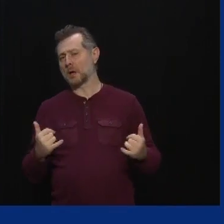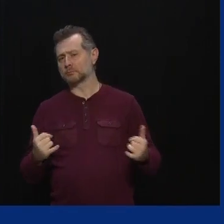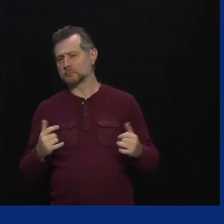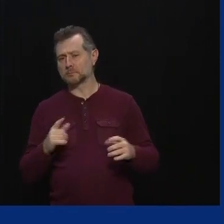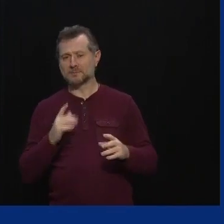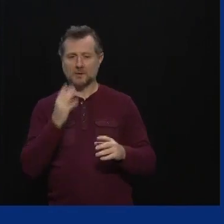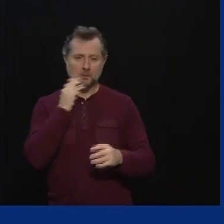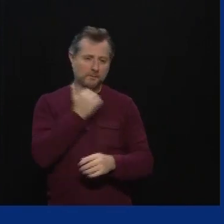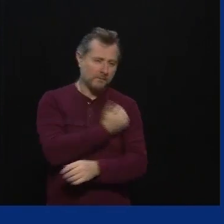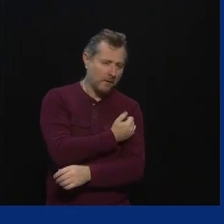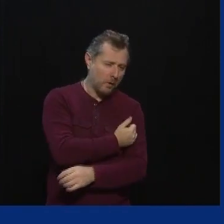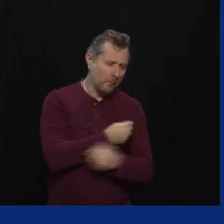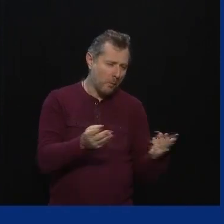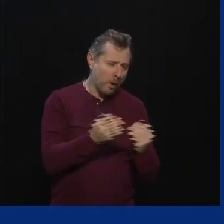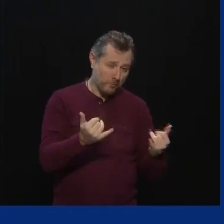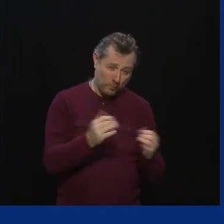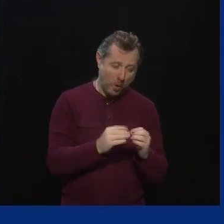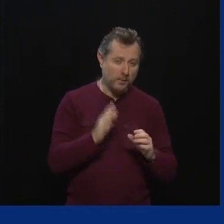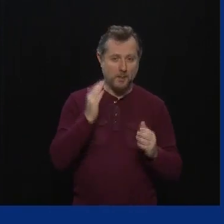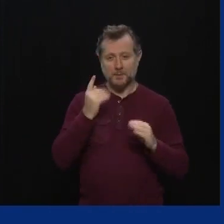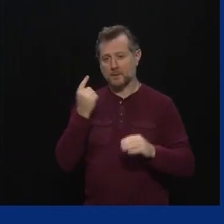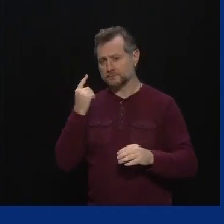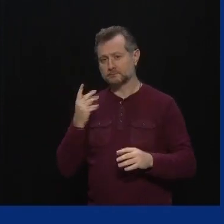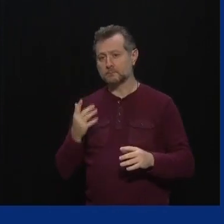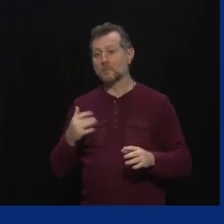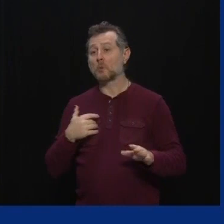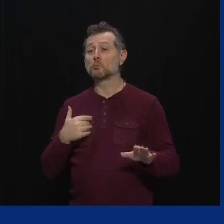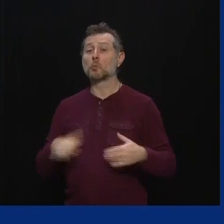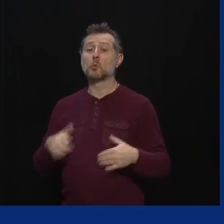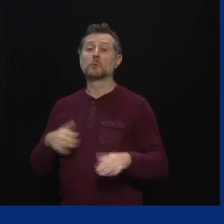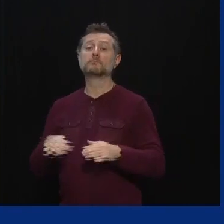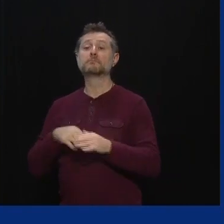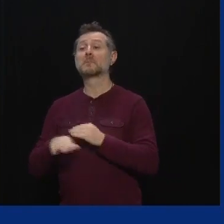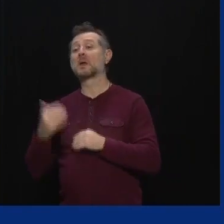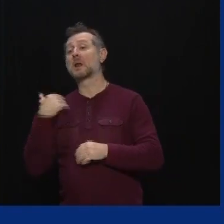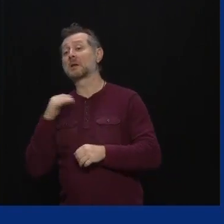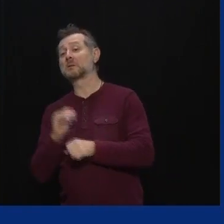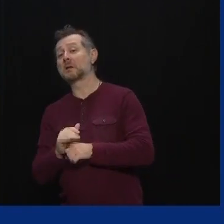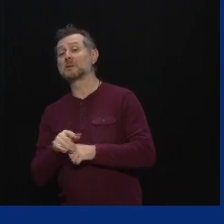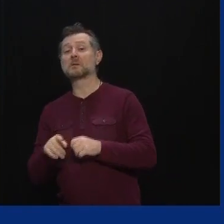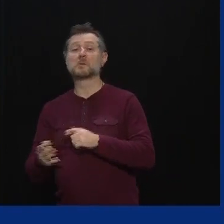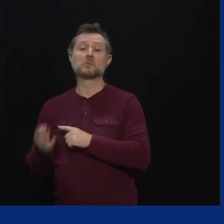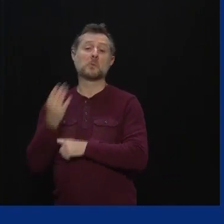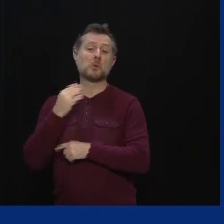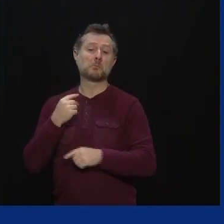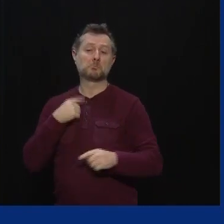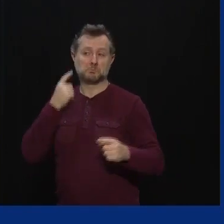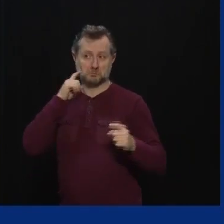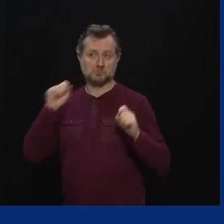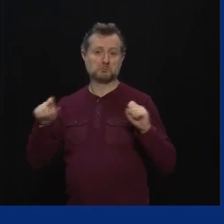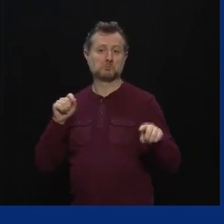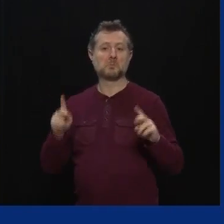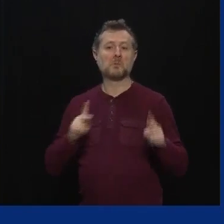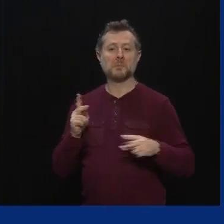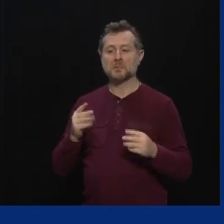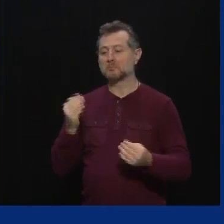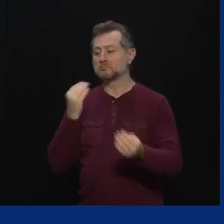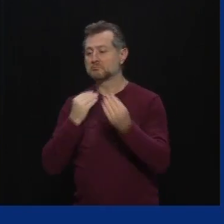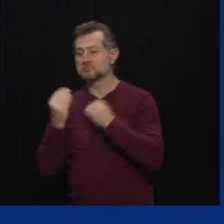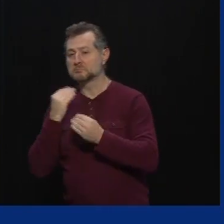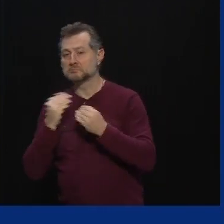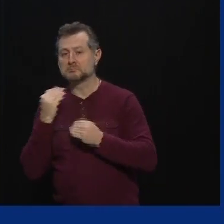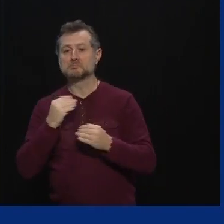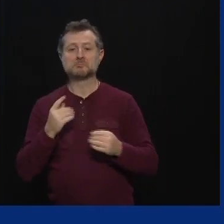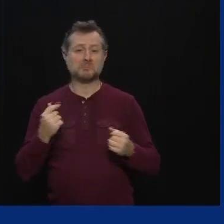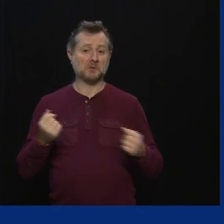over this morning. I was out walking last night. A lot of people are dining outdoors, and I love when I walk the streets of Manhattan, people are wearing masks outside.